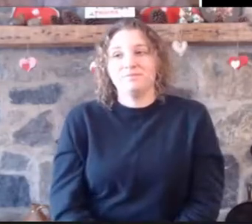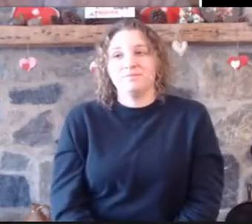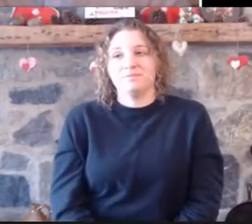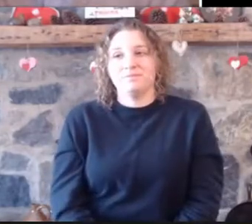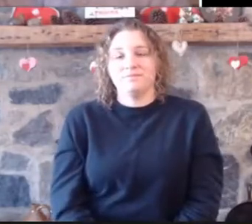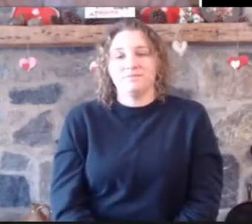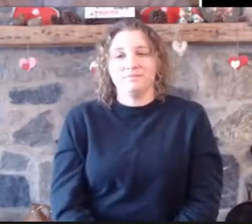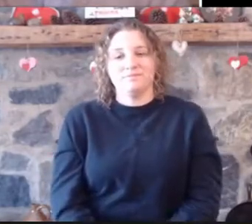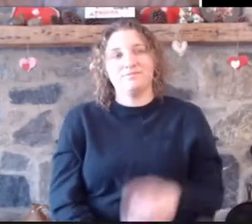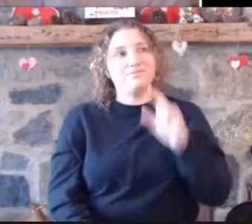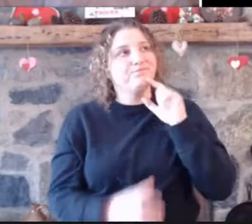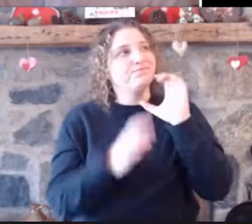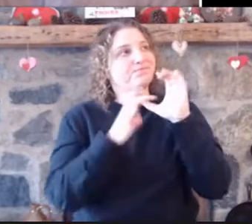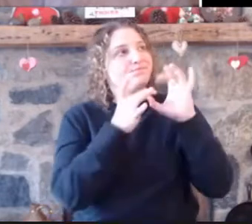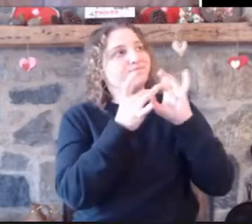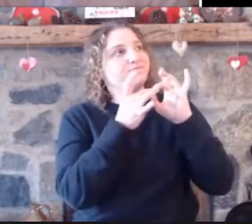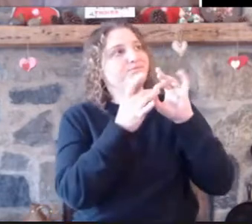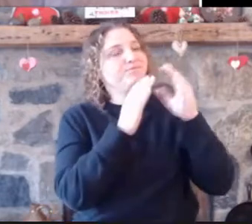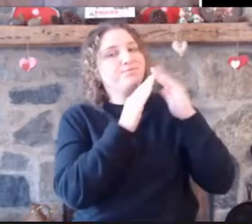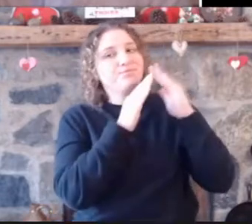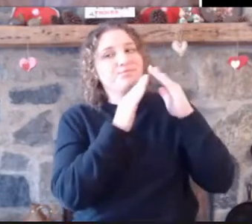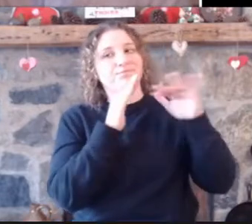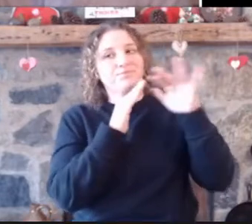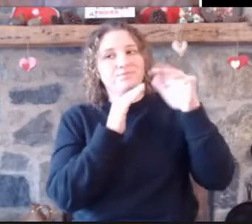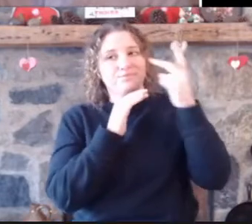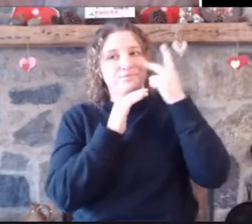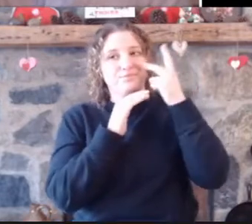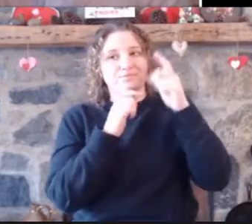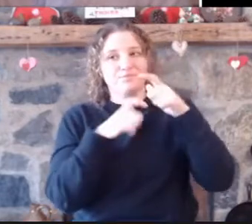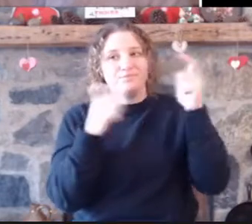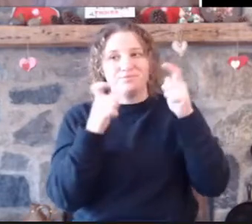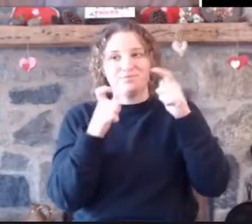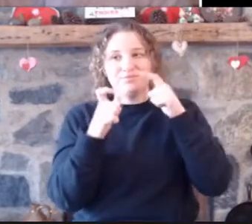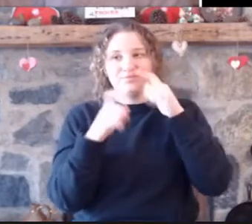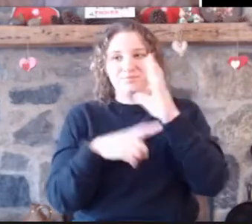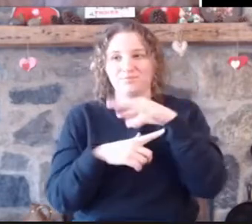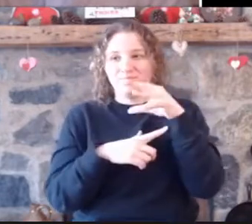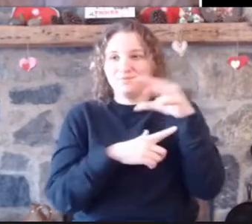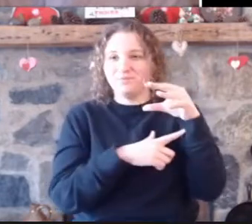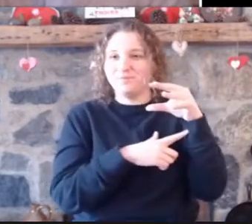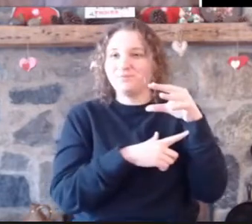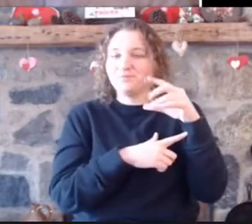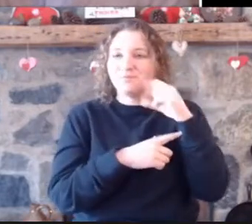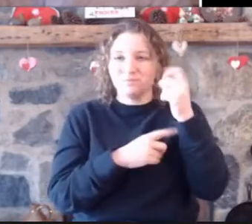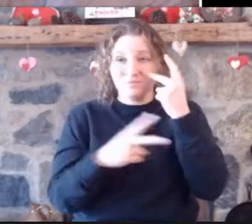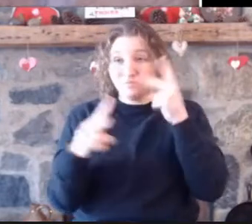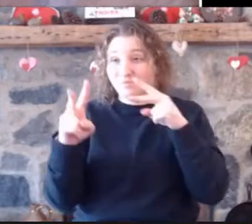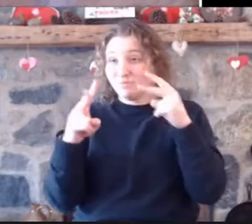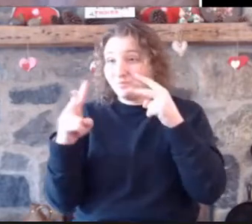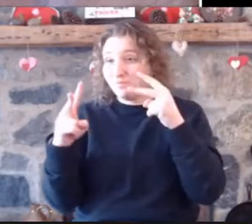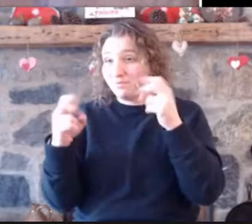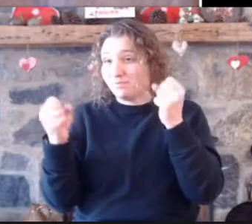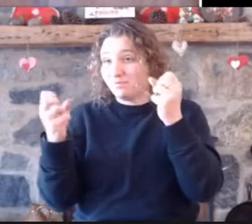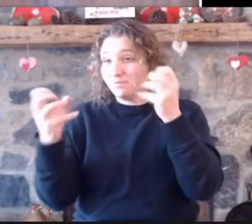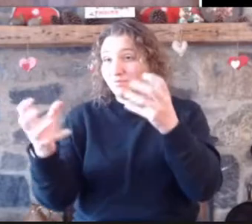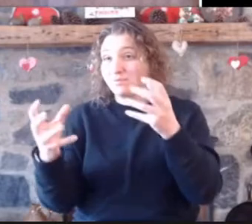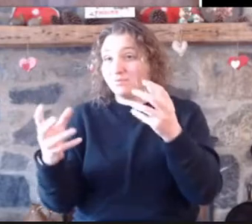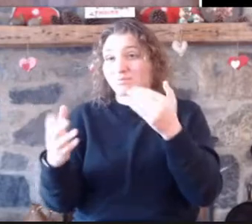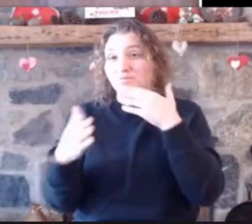Surface Triton. Giant squid. We have the giant squid. And we have a lot of footage. It's all going very, very